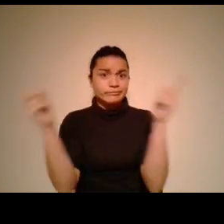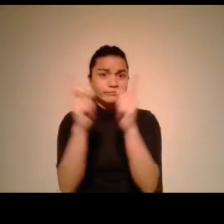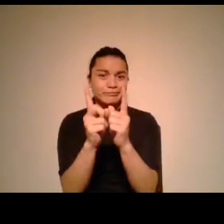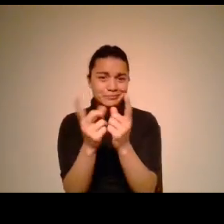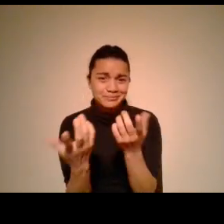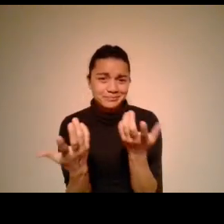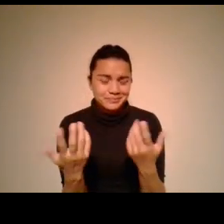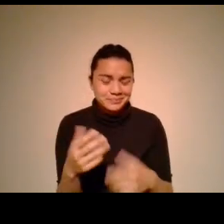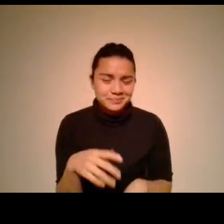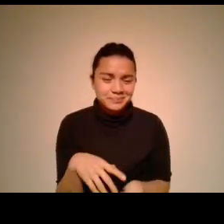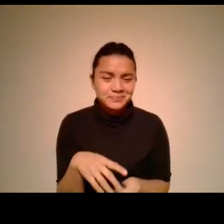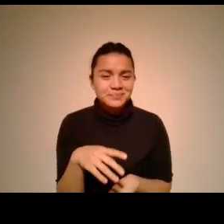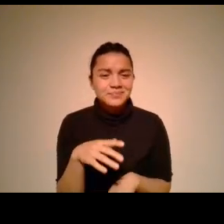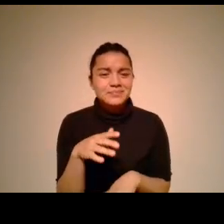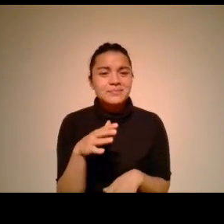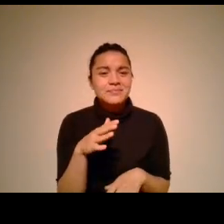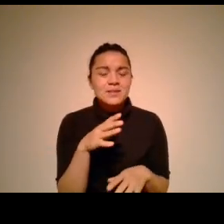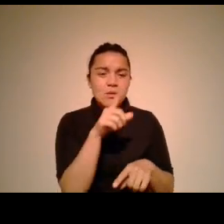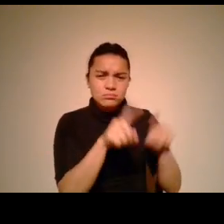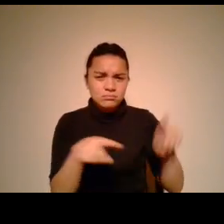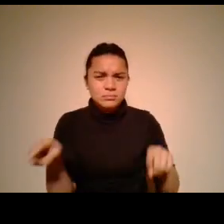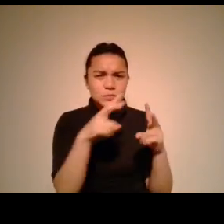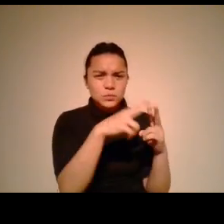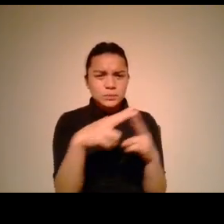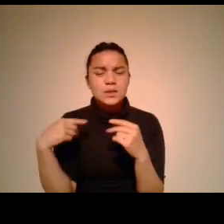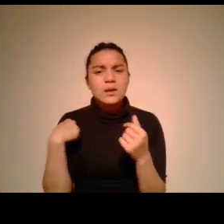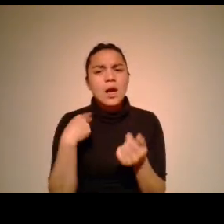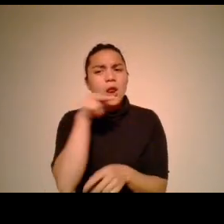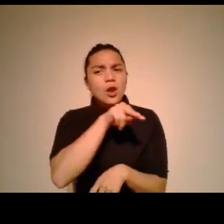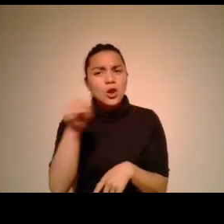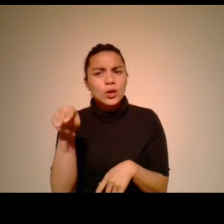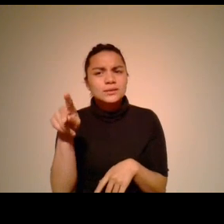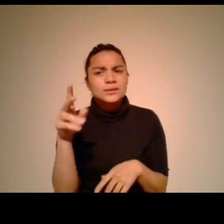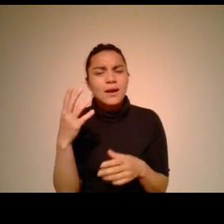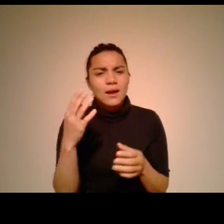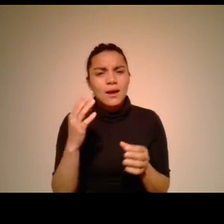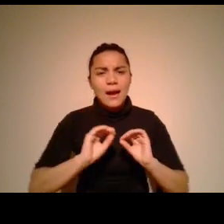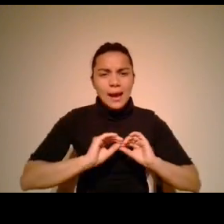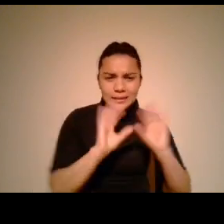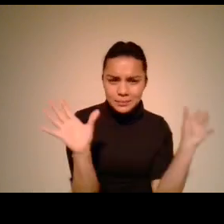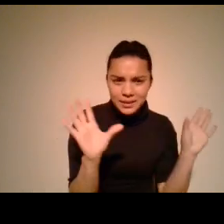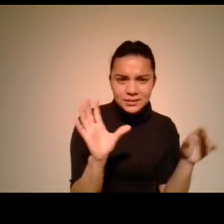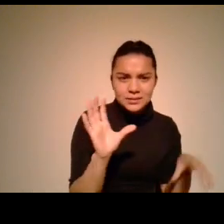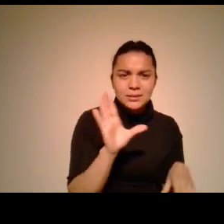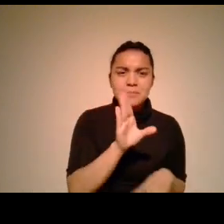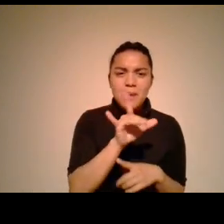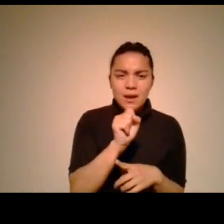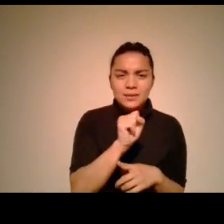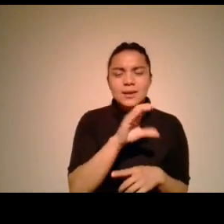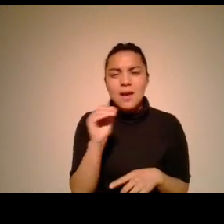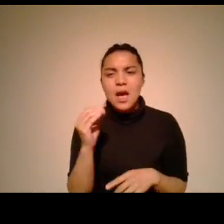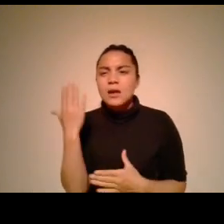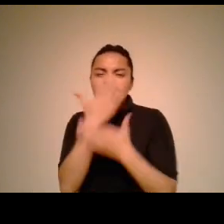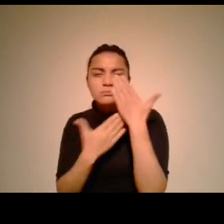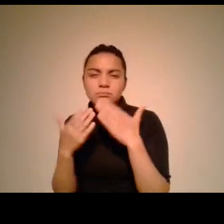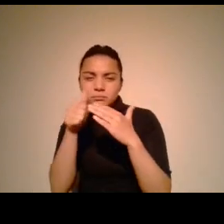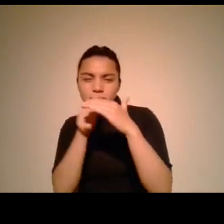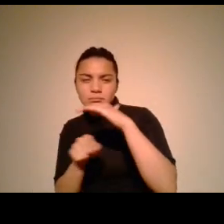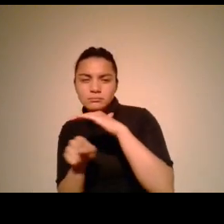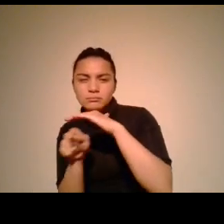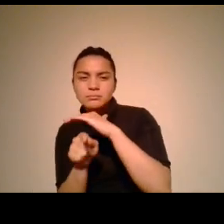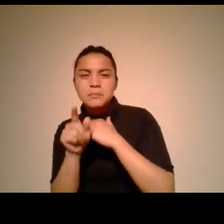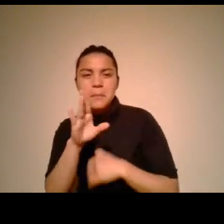measures of explicit and implicit bias against trans people, and how those correlated with how much are you misgendering actual